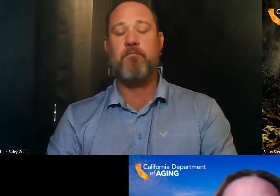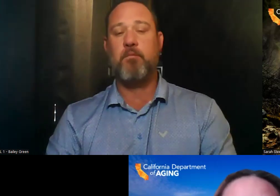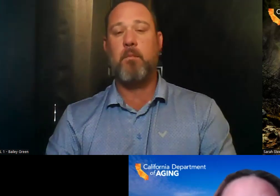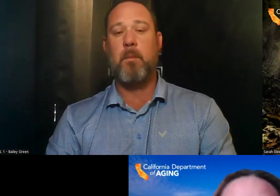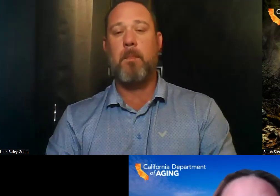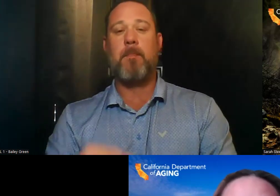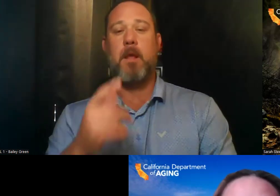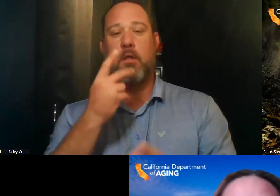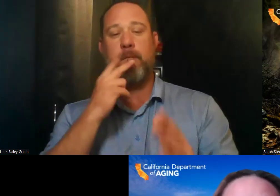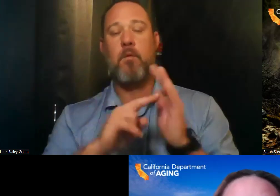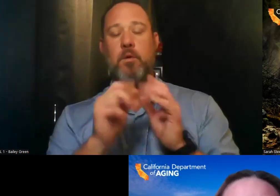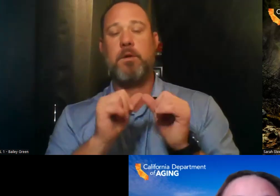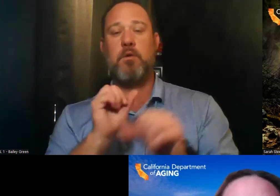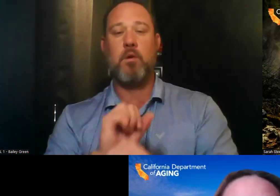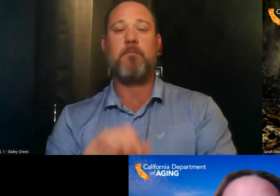to continuing to work on this.